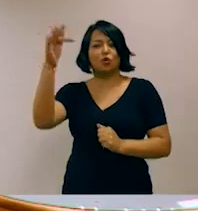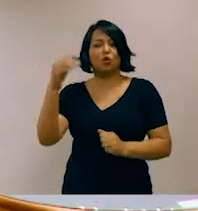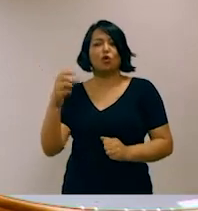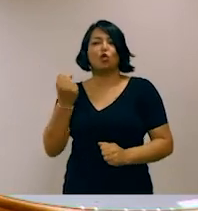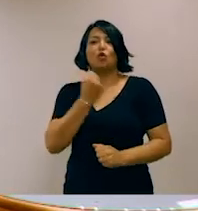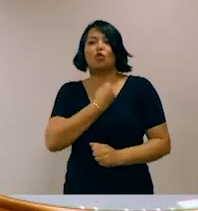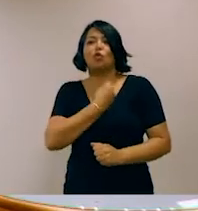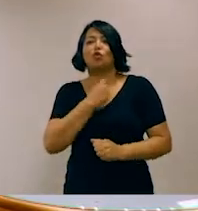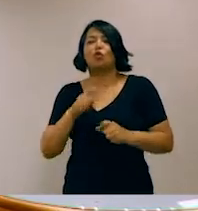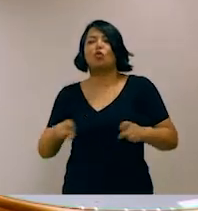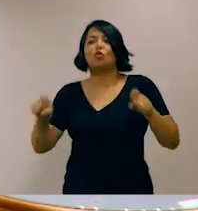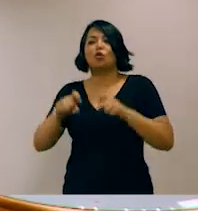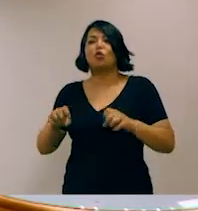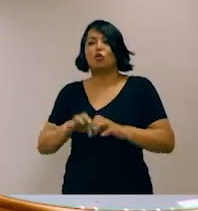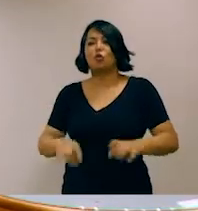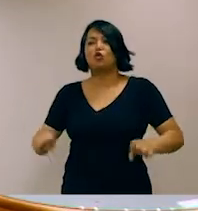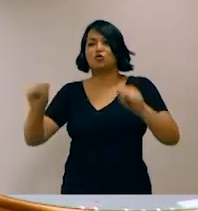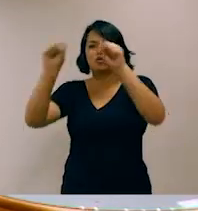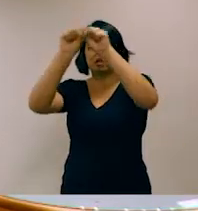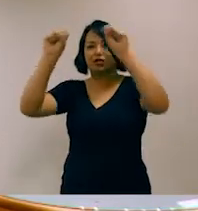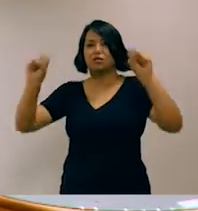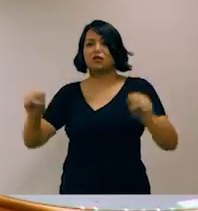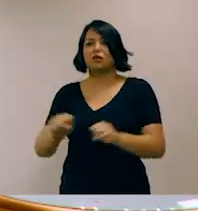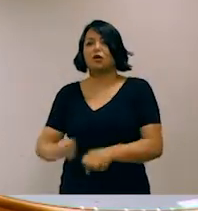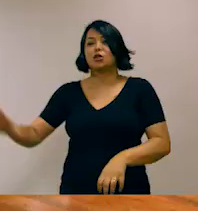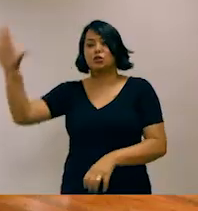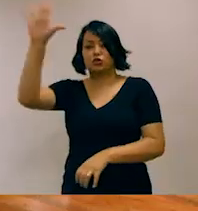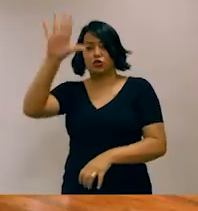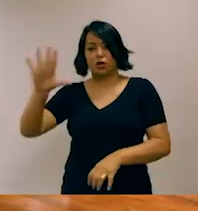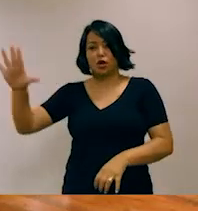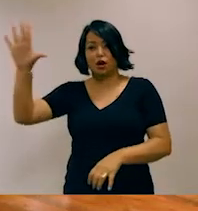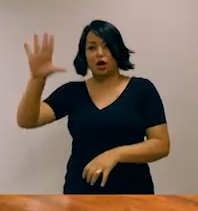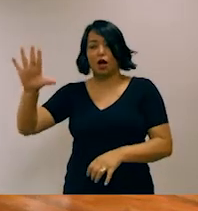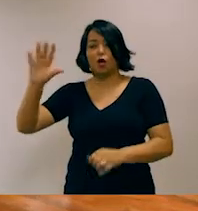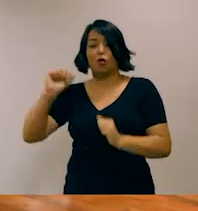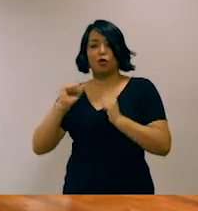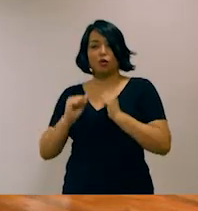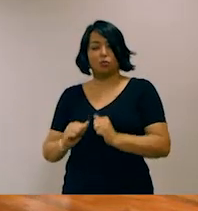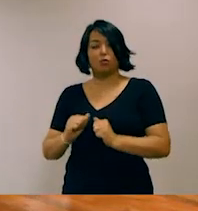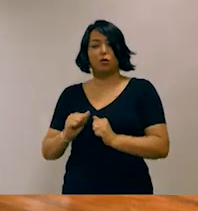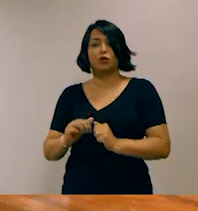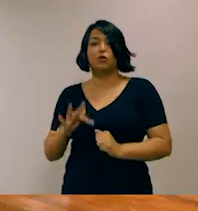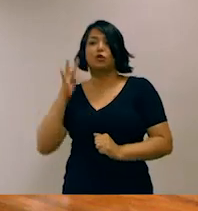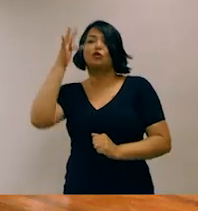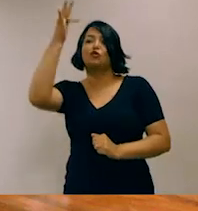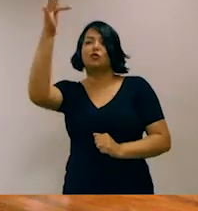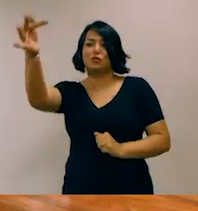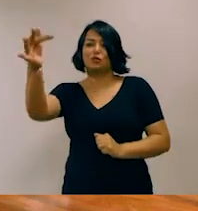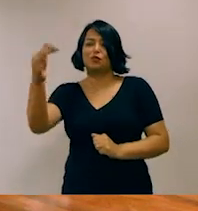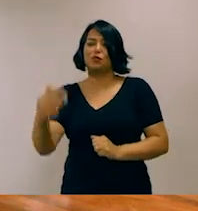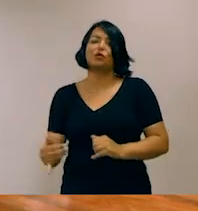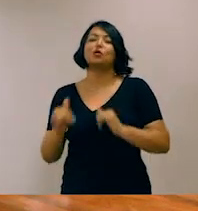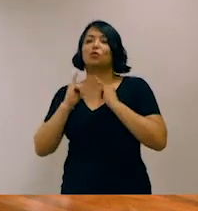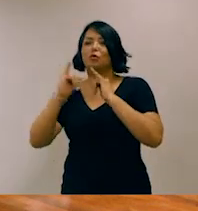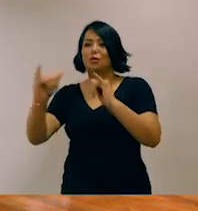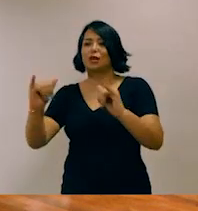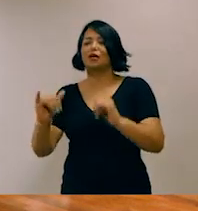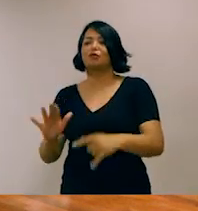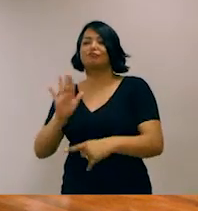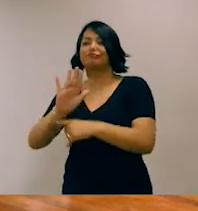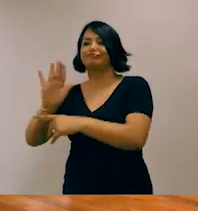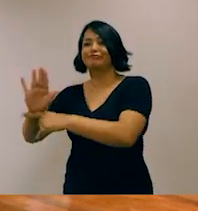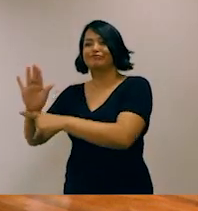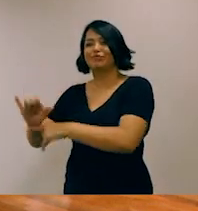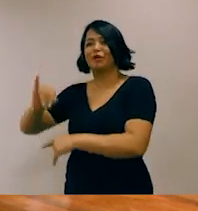we will be able to have a solution, a code, that is more generalizable, and in the future it could be possible